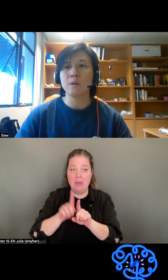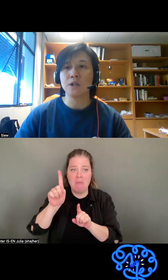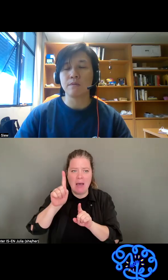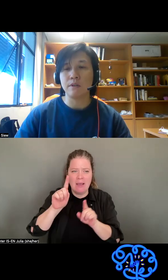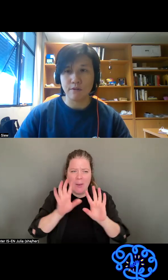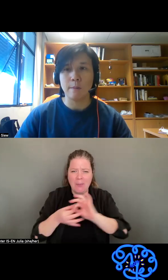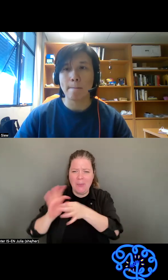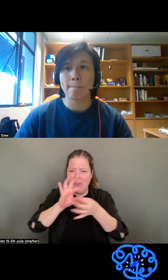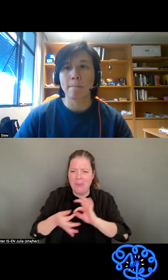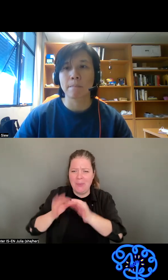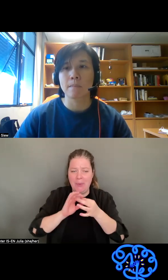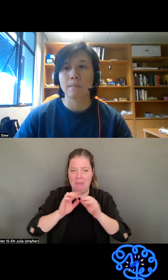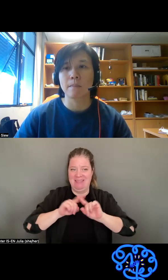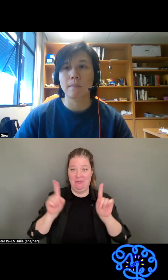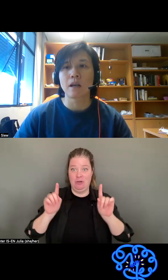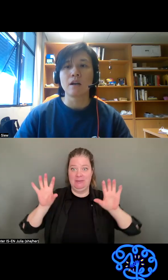the neighborhood is different.